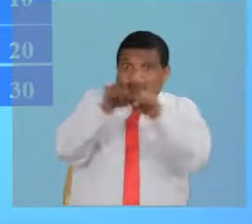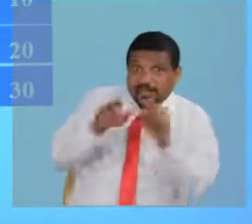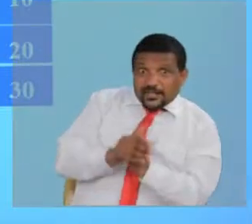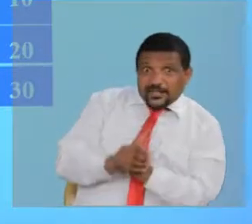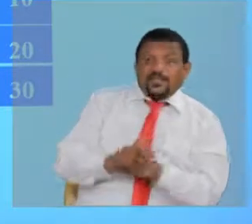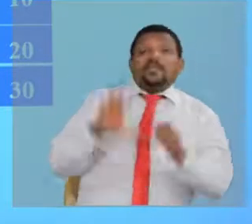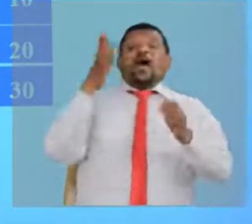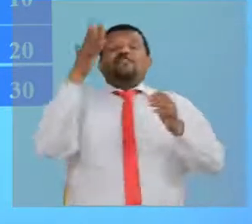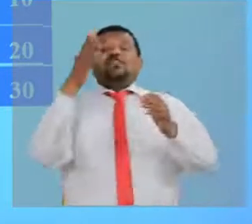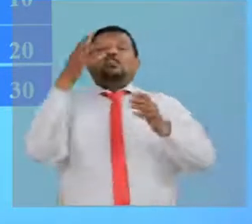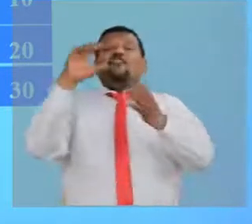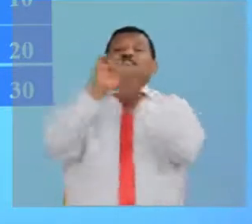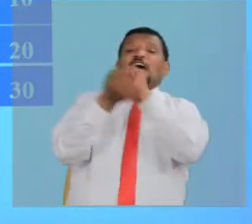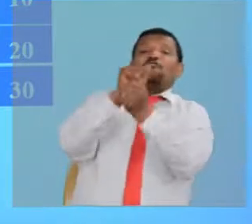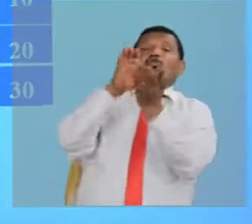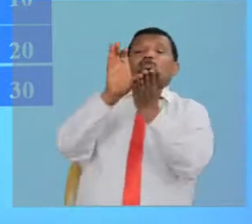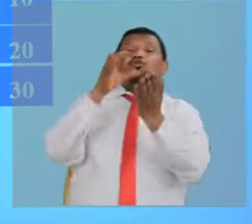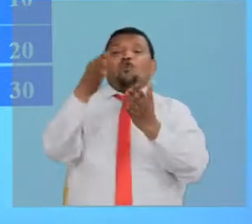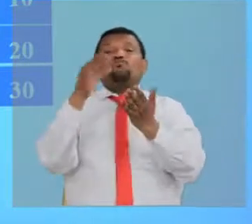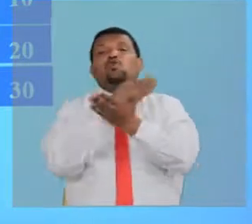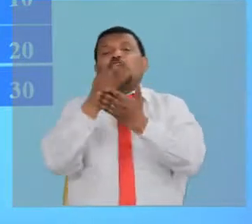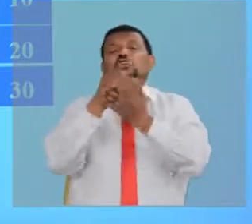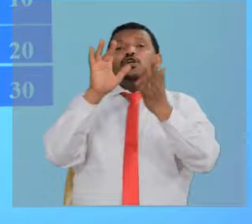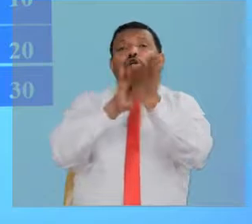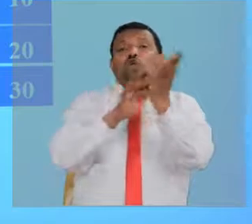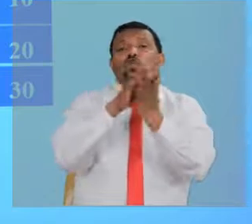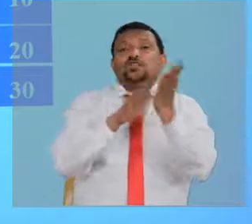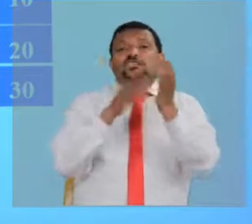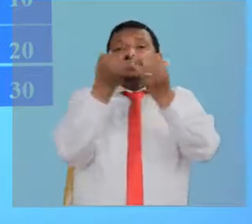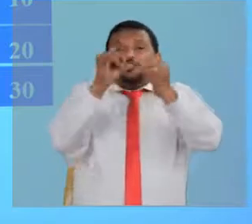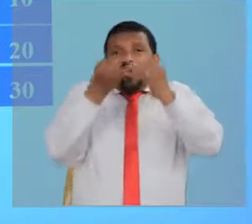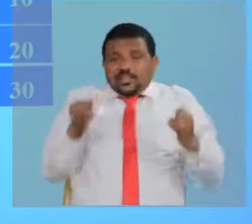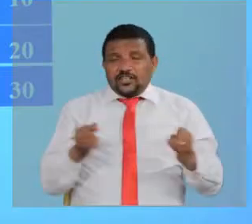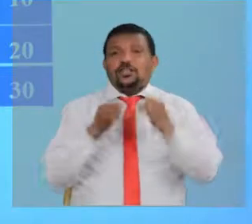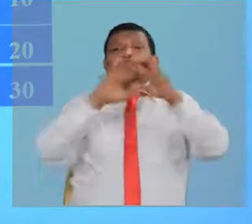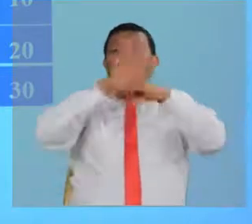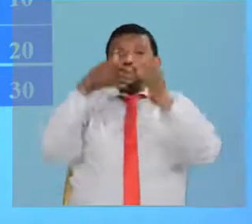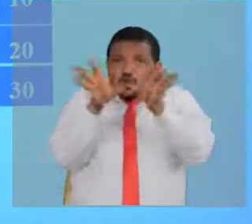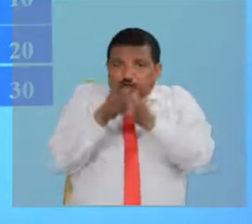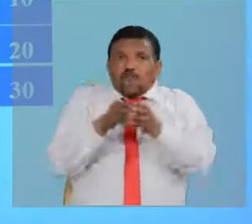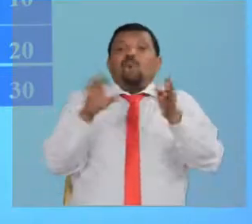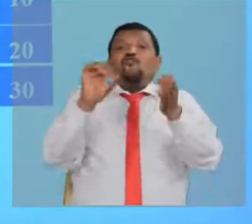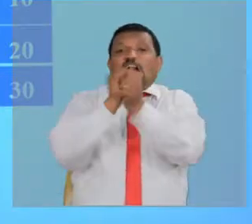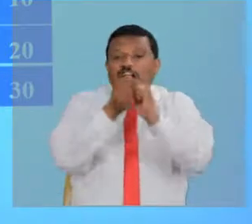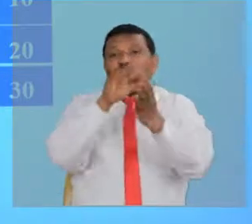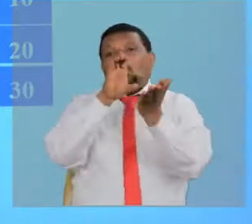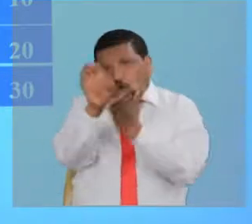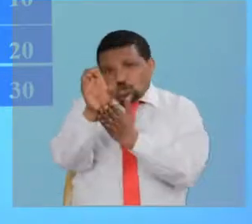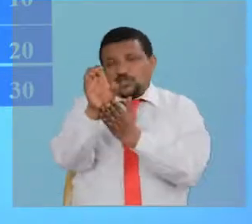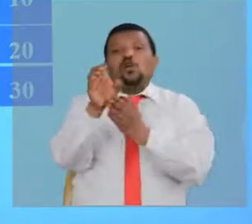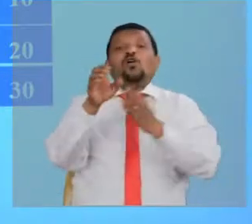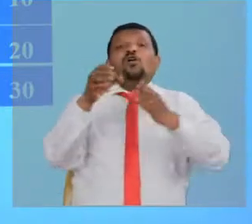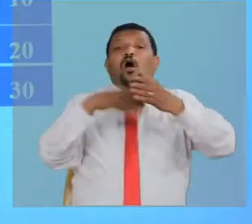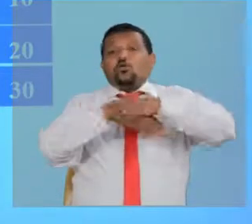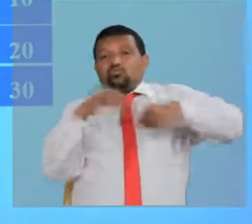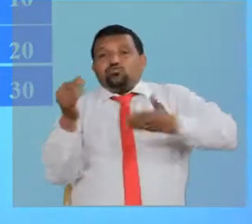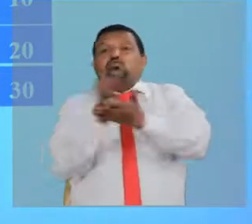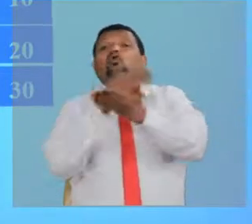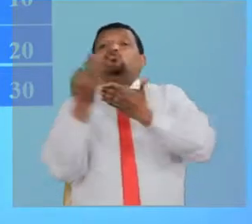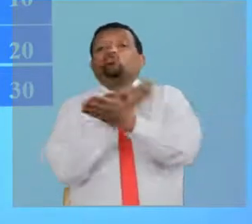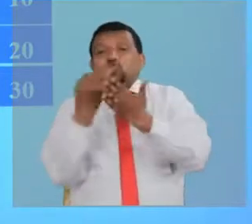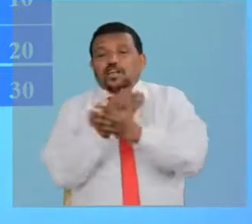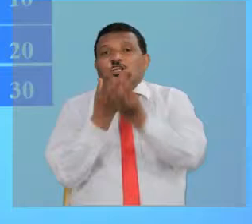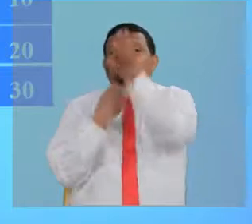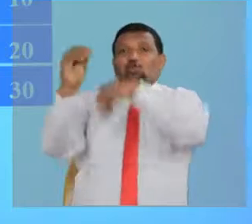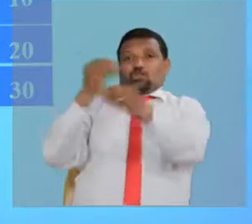Similarly, the average variable cost of production is calculated by dividing total variable cost for the output produced